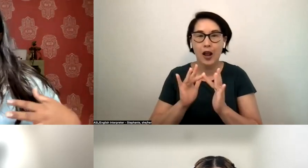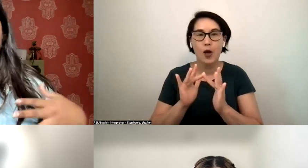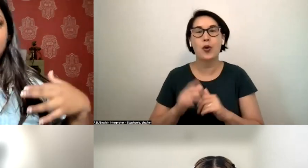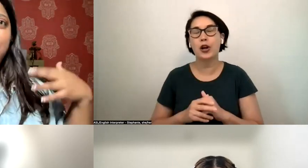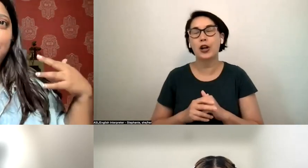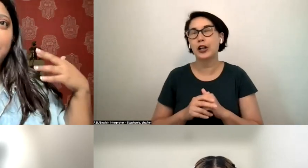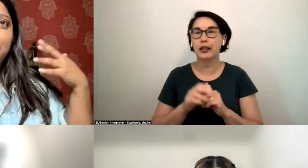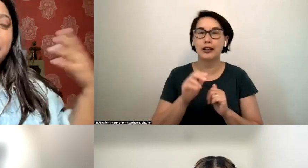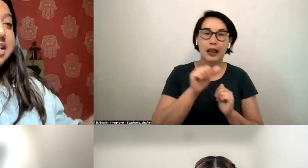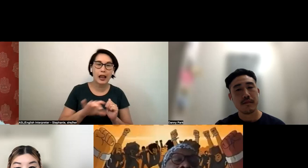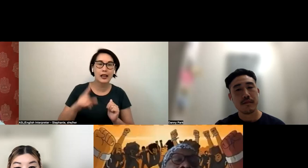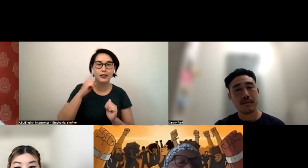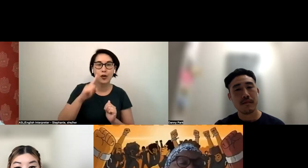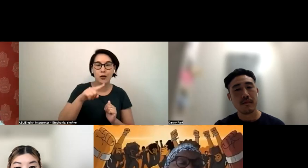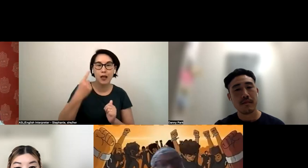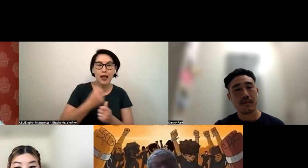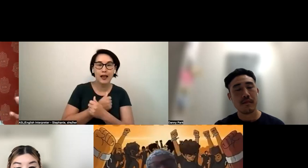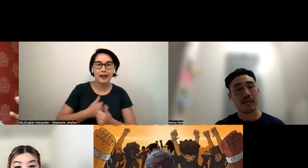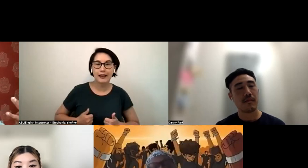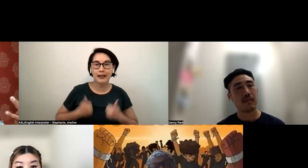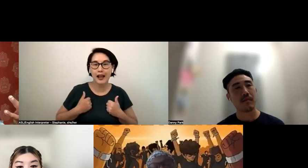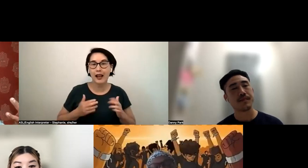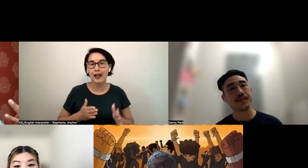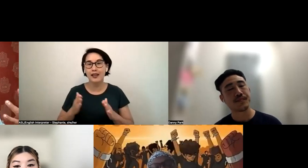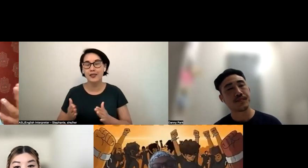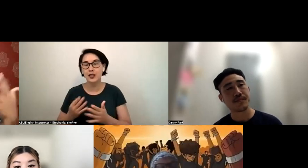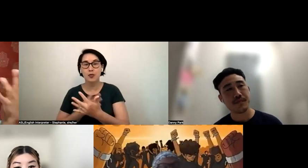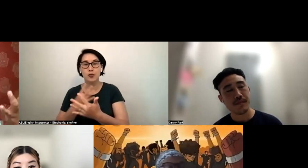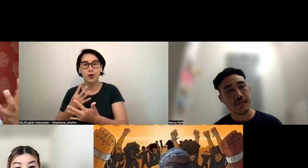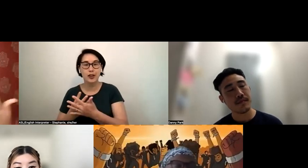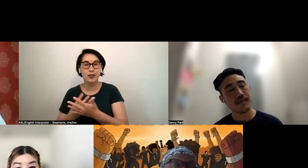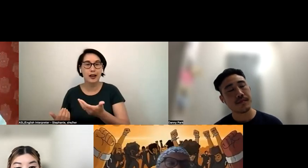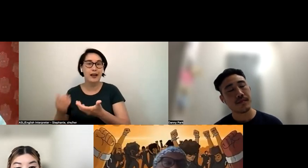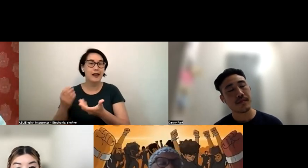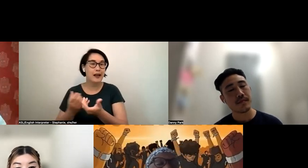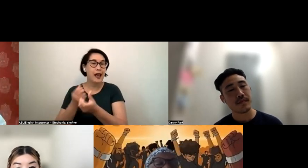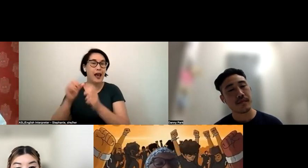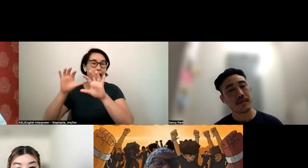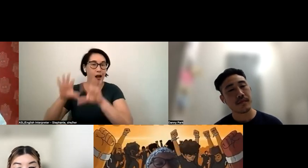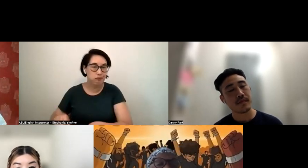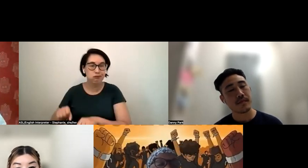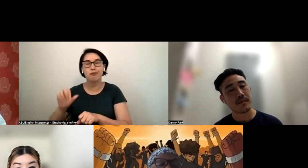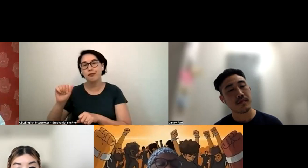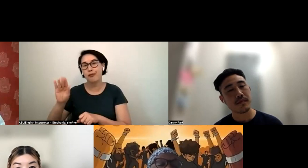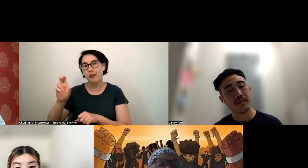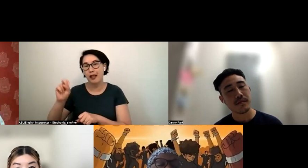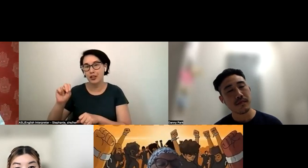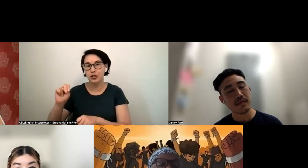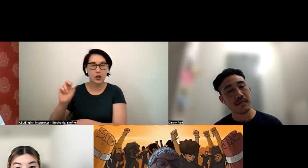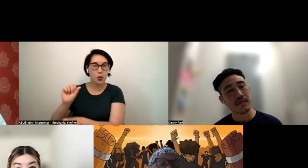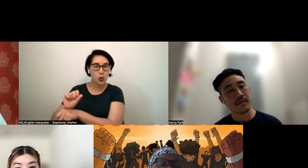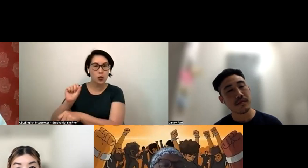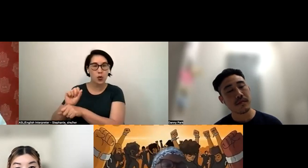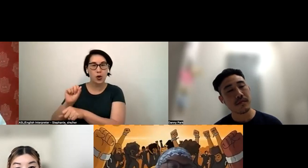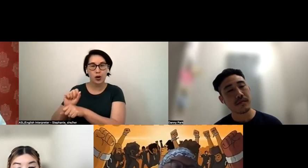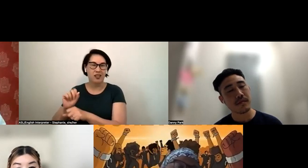for black lives or prison abolition networks to support the work long term um but i really wanted